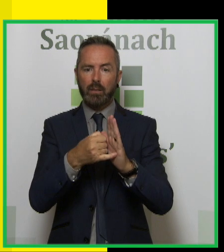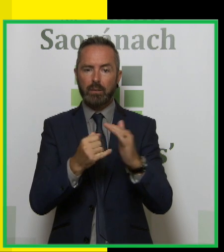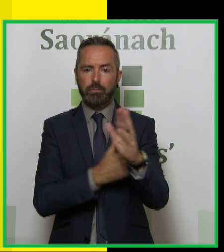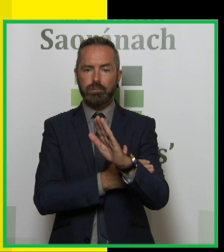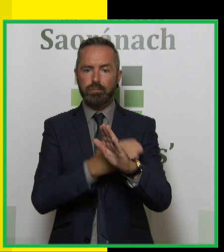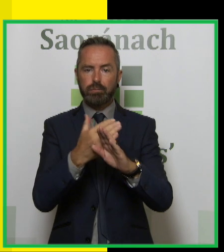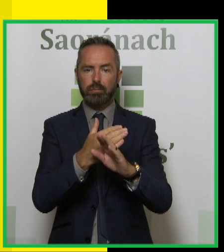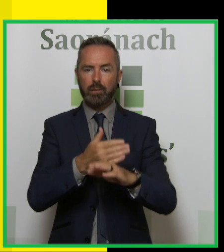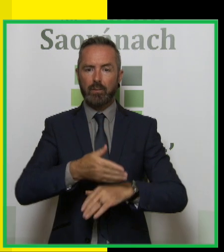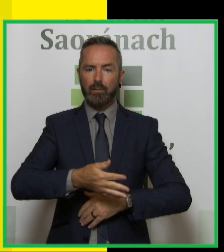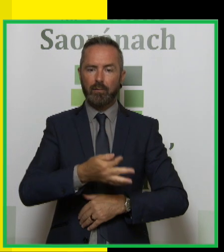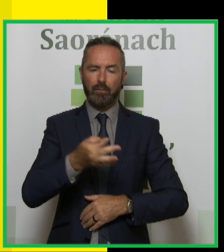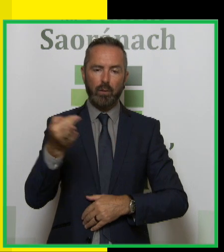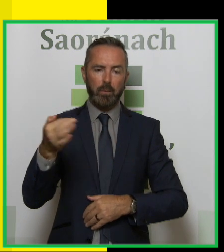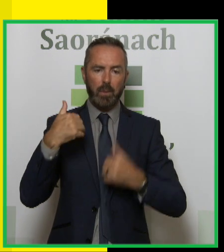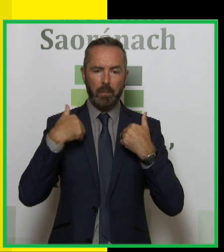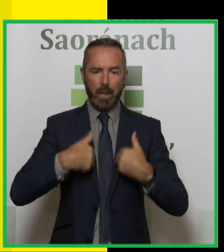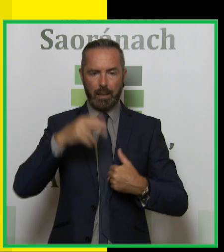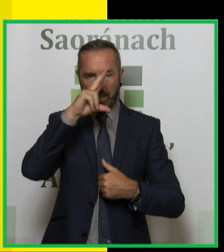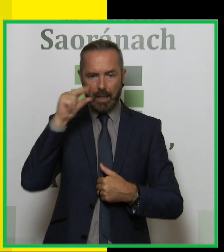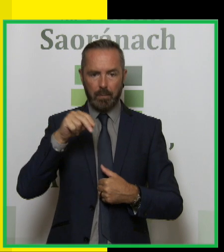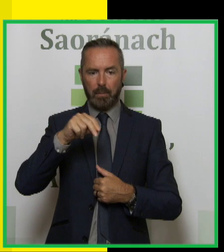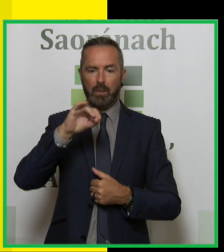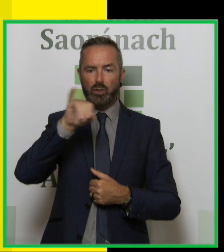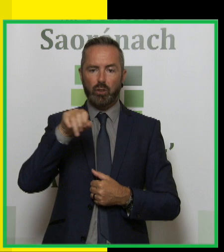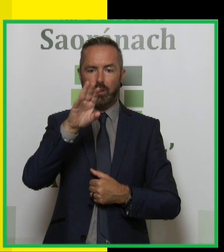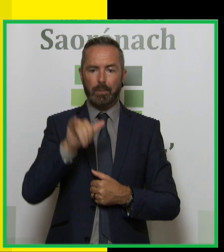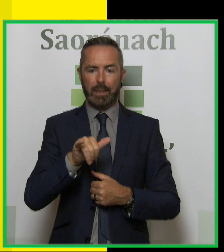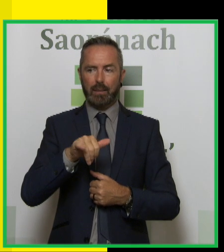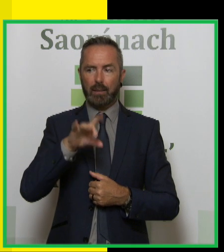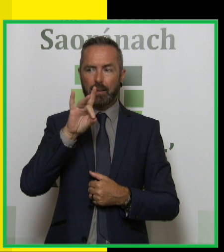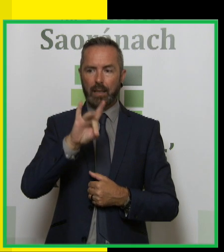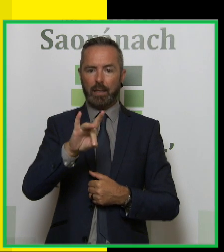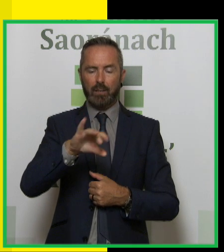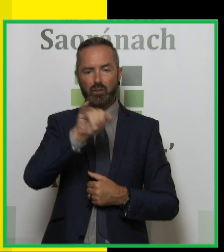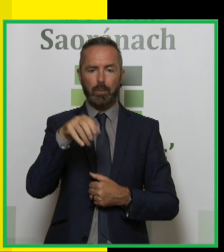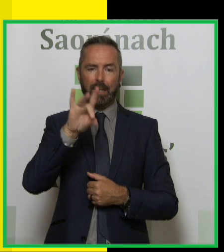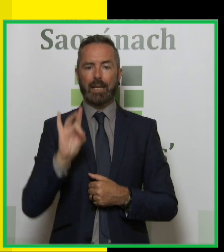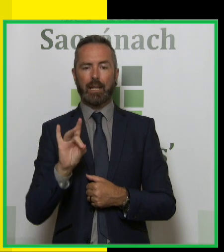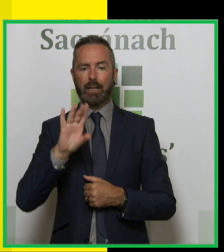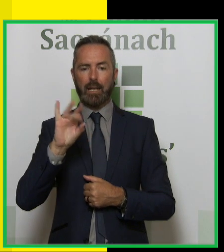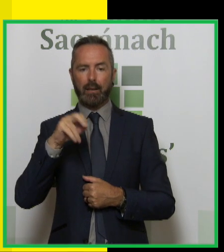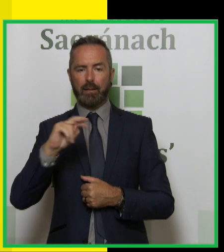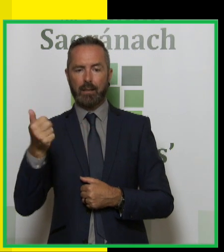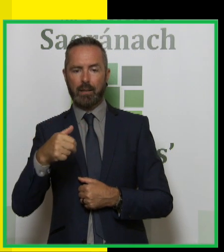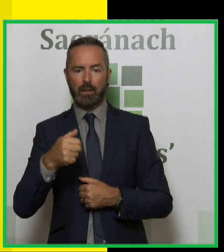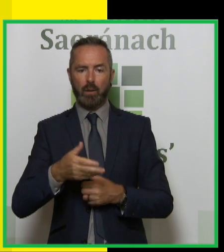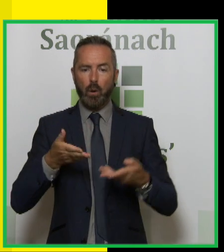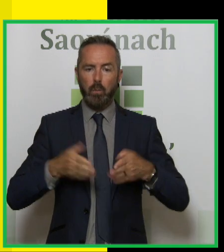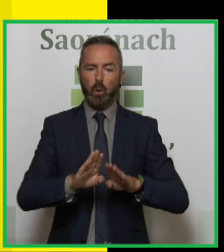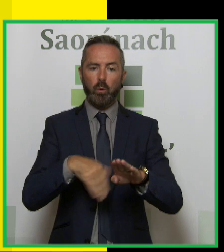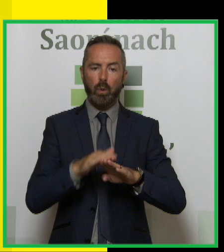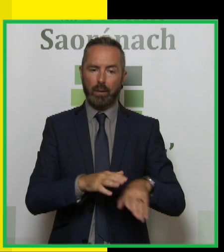from actually a guy called Jimmy Kinnan, Jimmy K, born in Paisley, Scotland, of